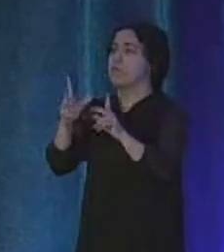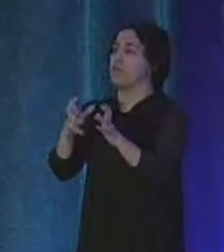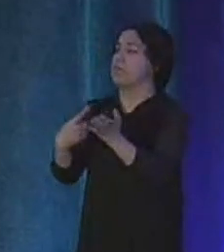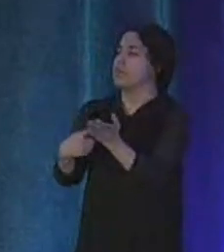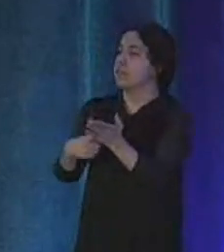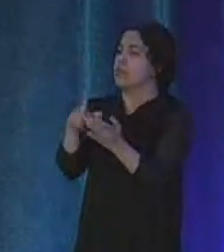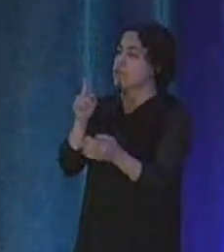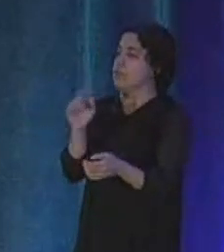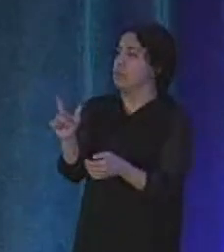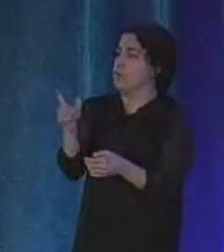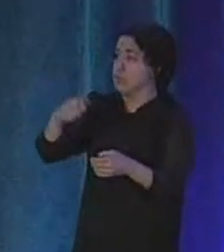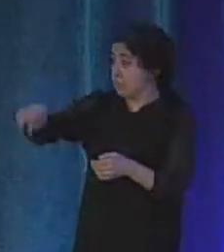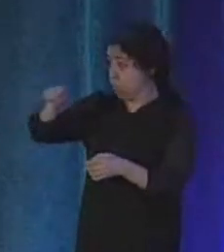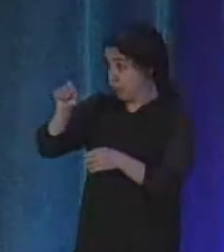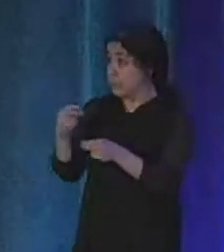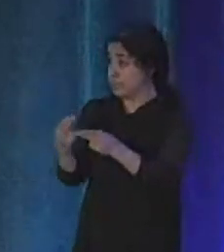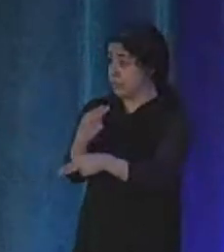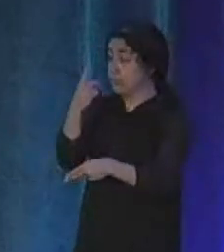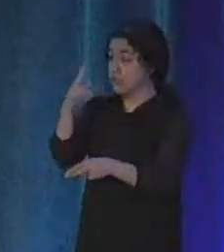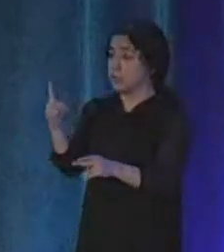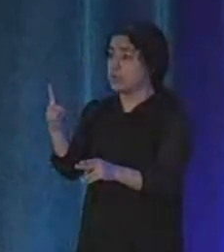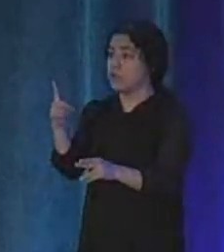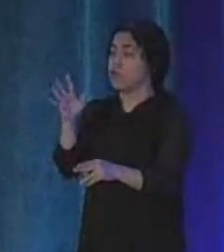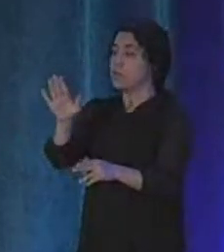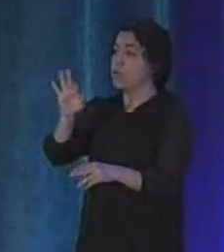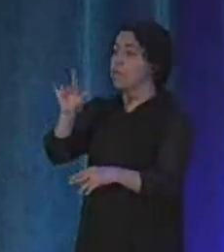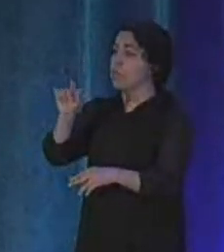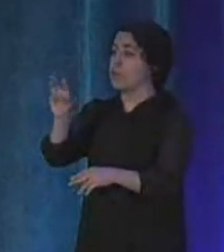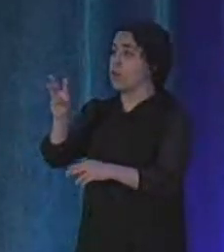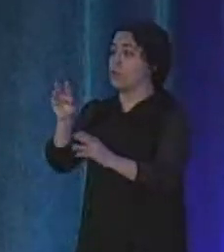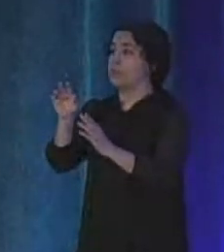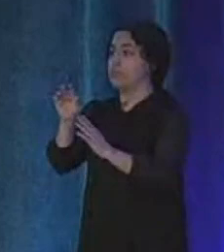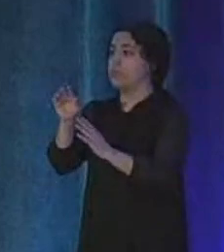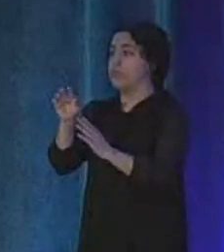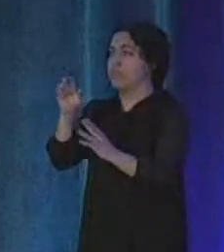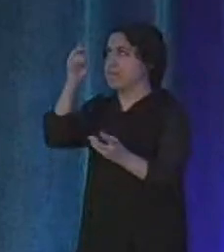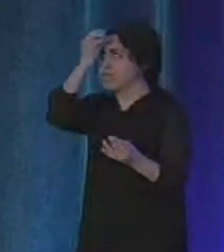tools that you can use to turn your flow state on and off like a light switch.